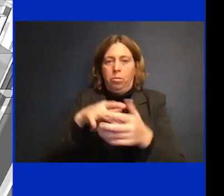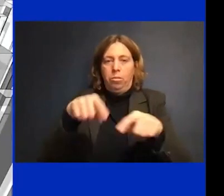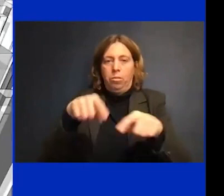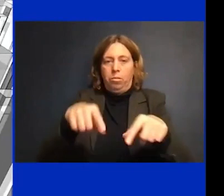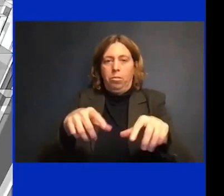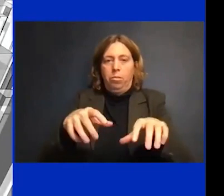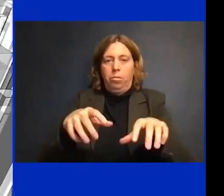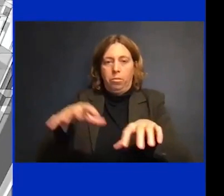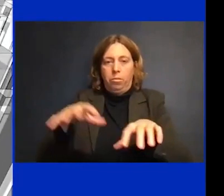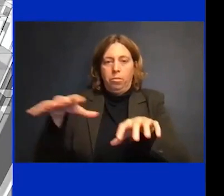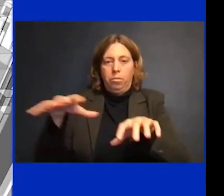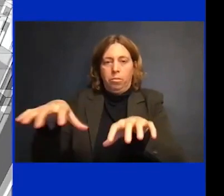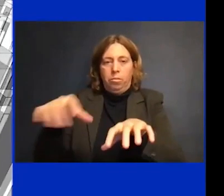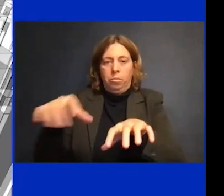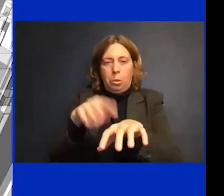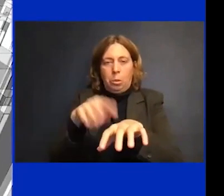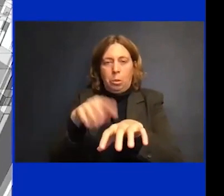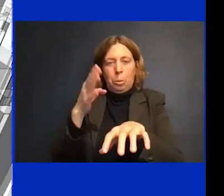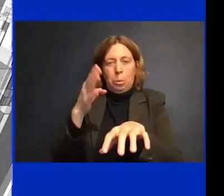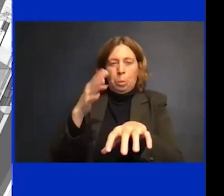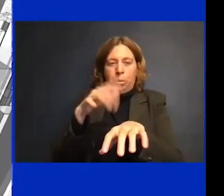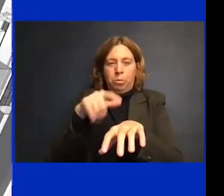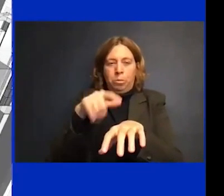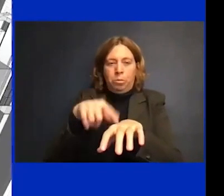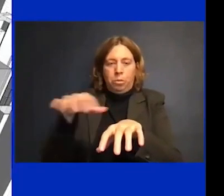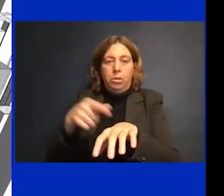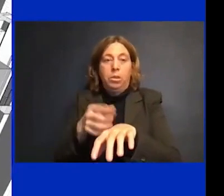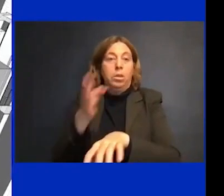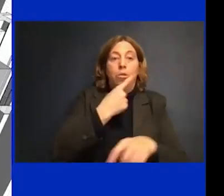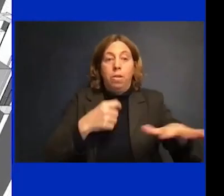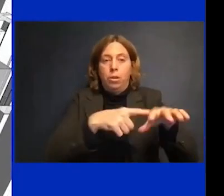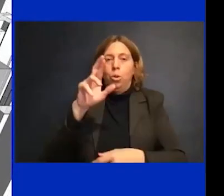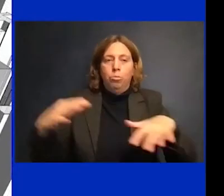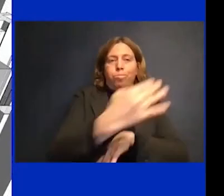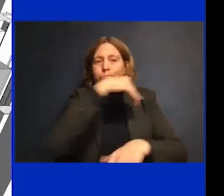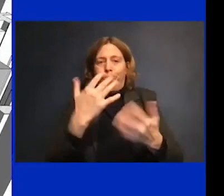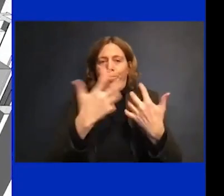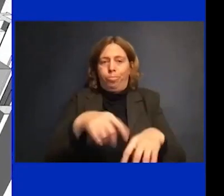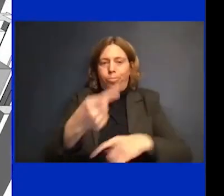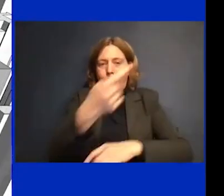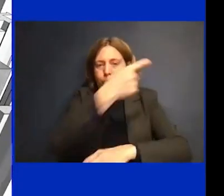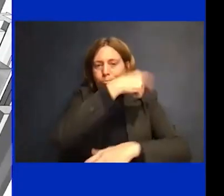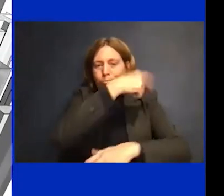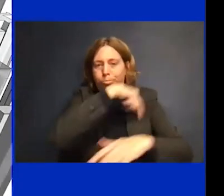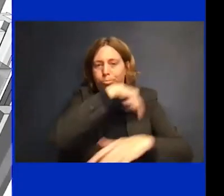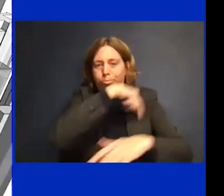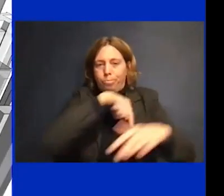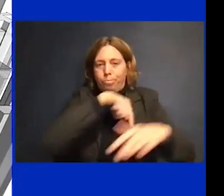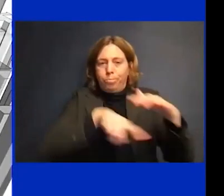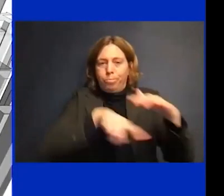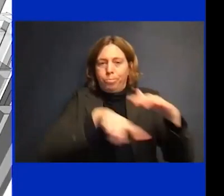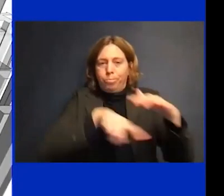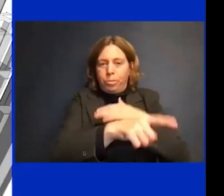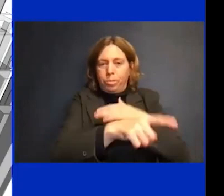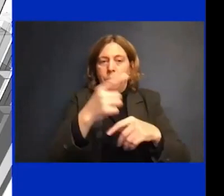a new ramp structure and underpass to connect directly the buildings and the Lincoln Tunnel, publicly accessible